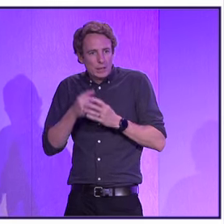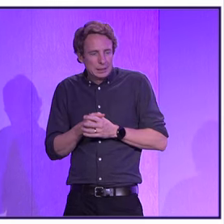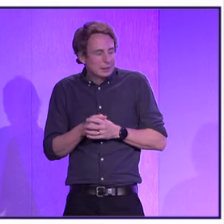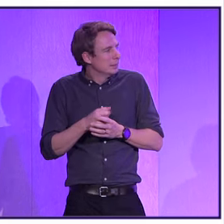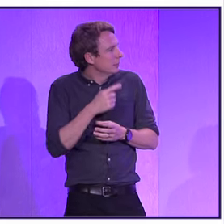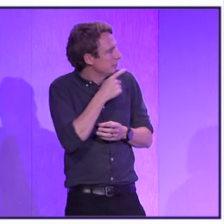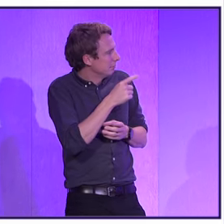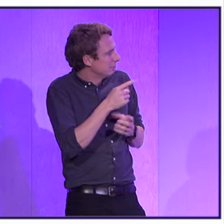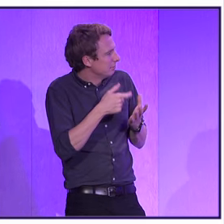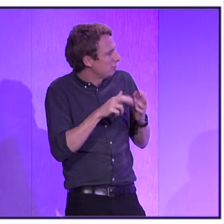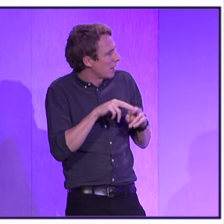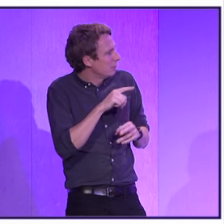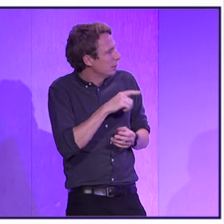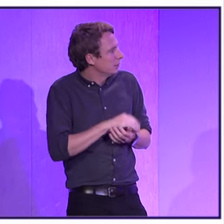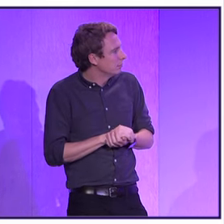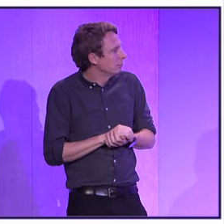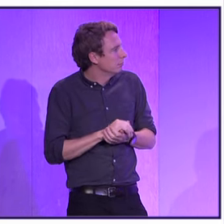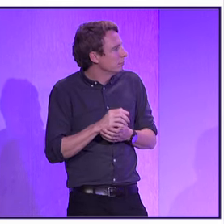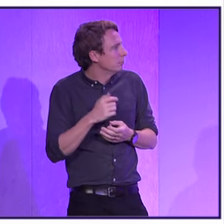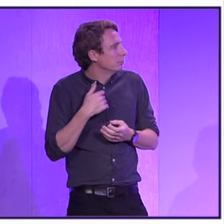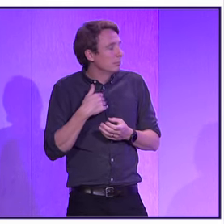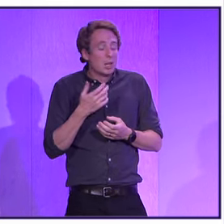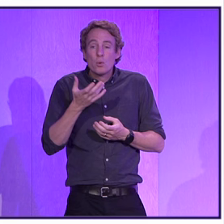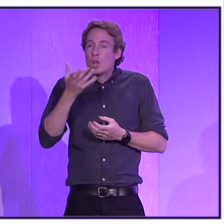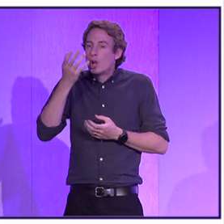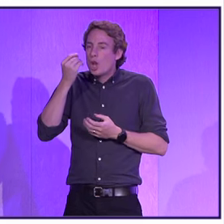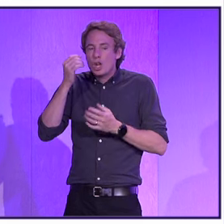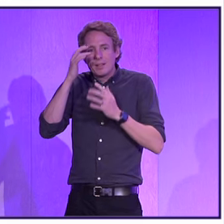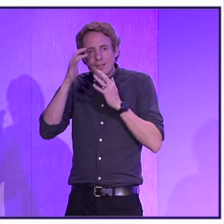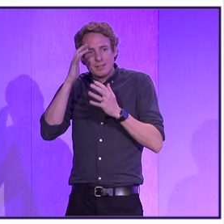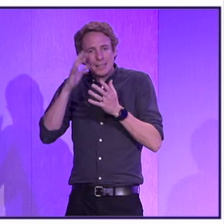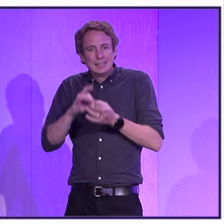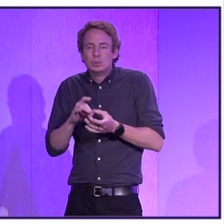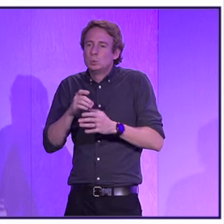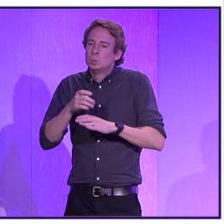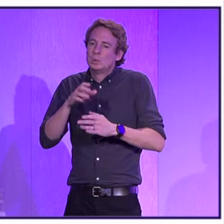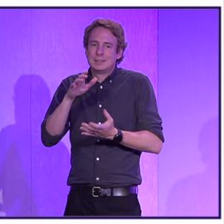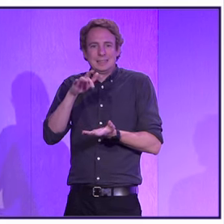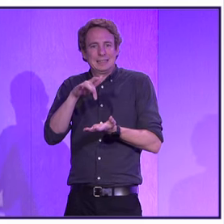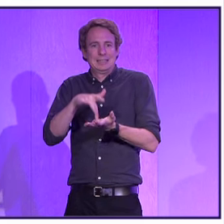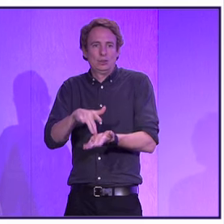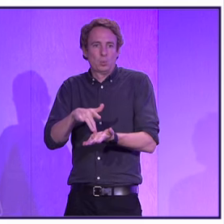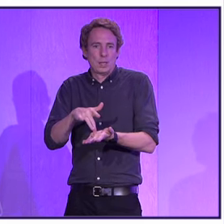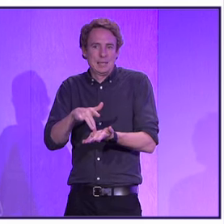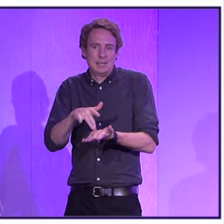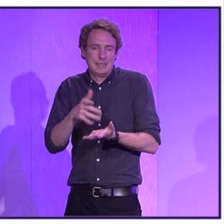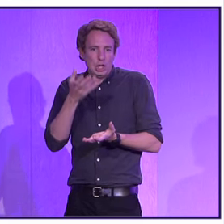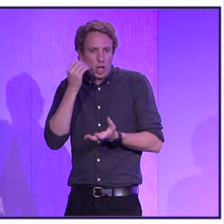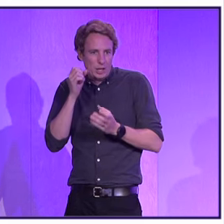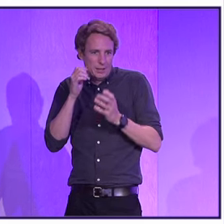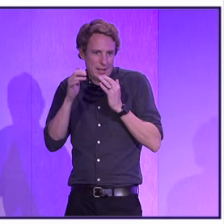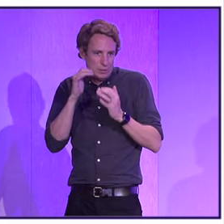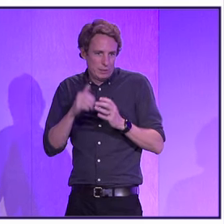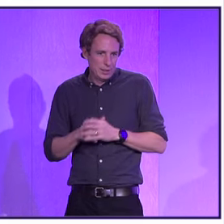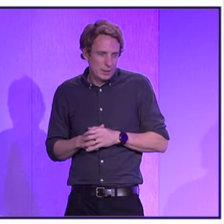Bev Traynor. So Wenger's one of the learning theorists behind situated learning theory, and that's a